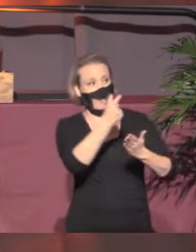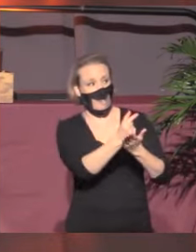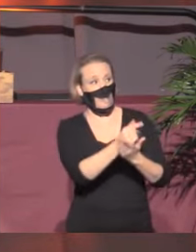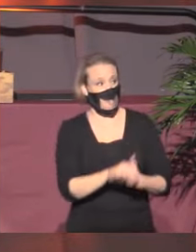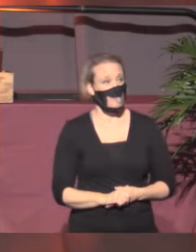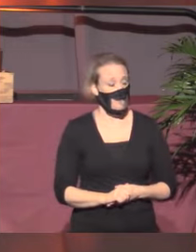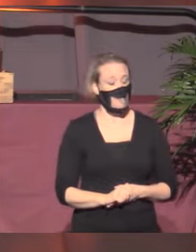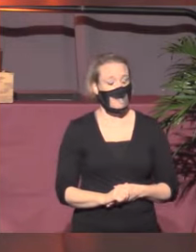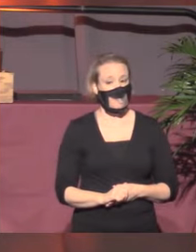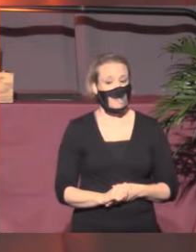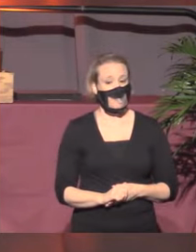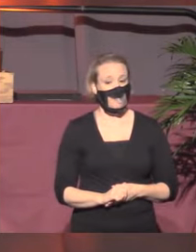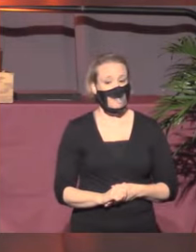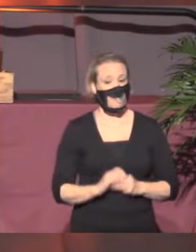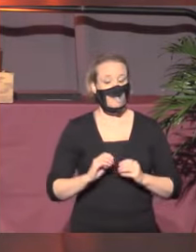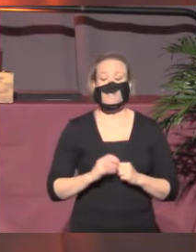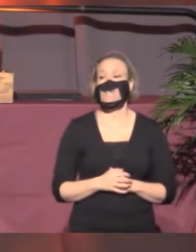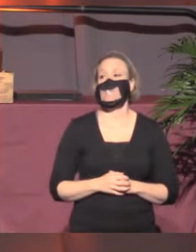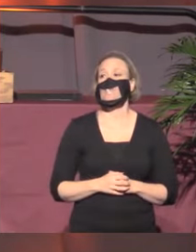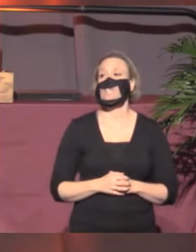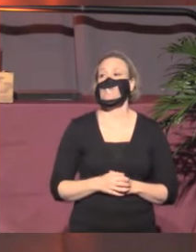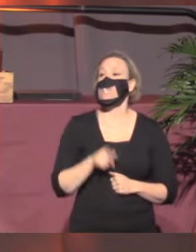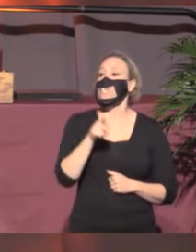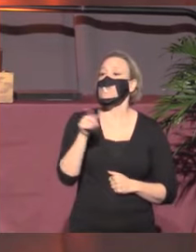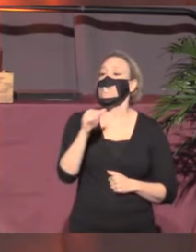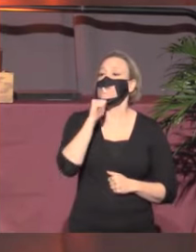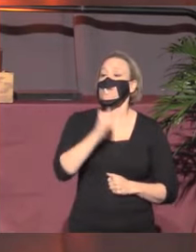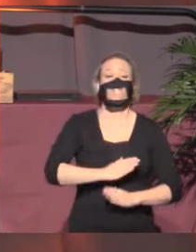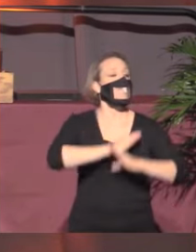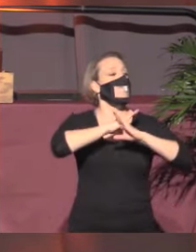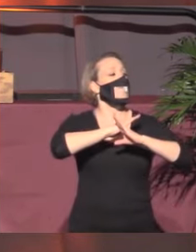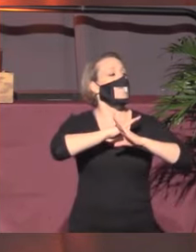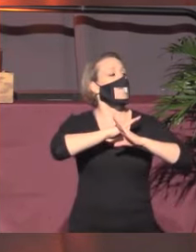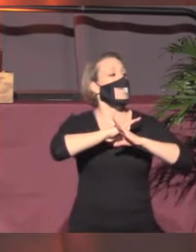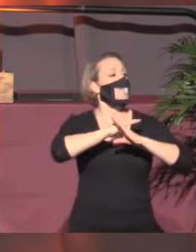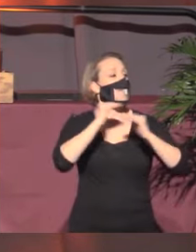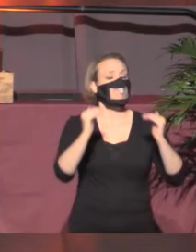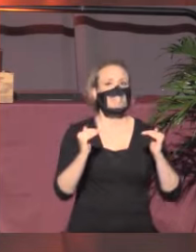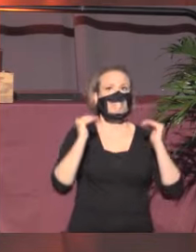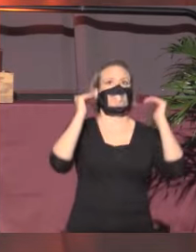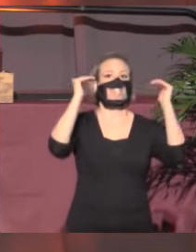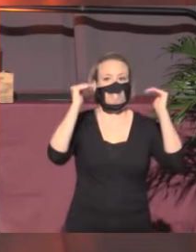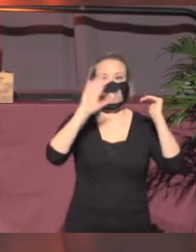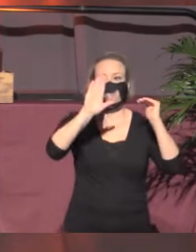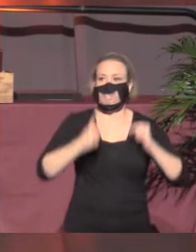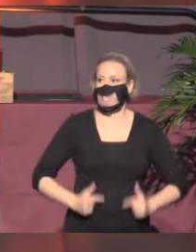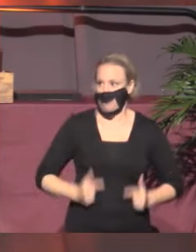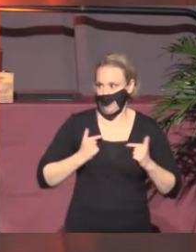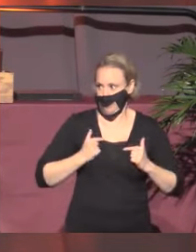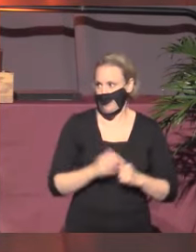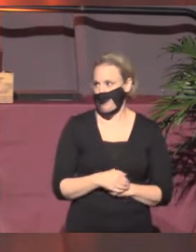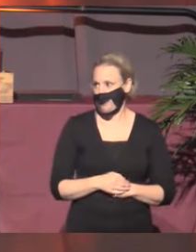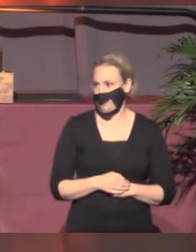No pandemic would stop you from taking the next leg of your journey. You never